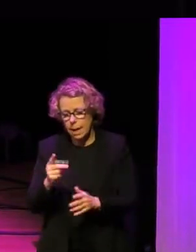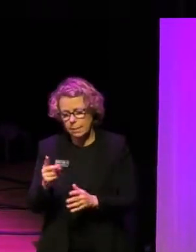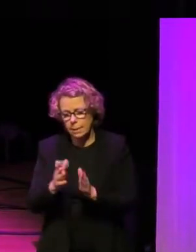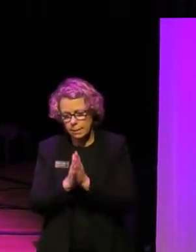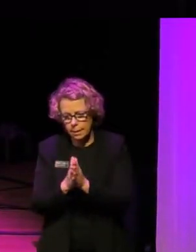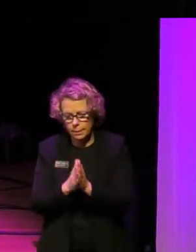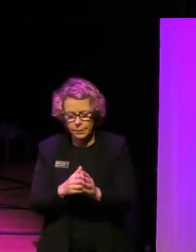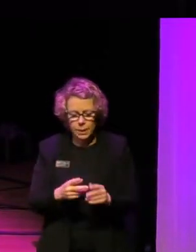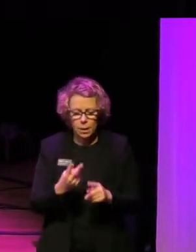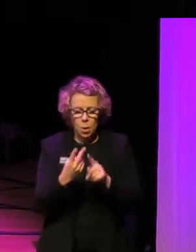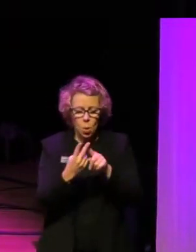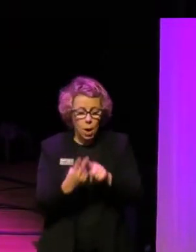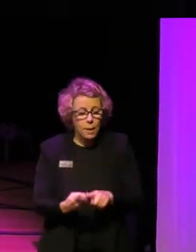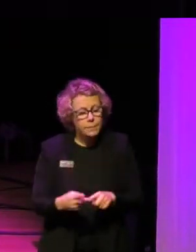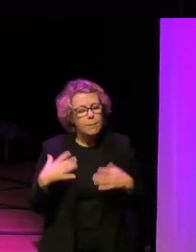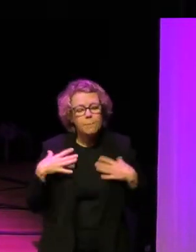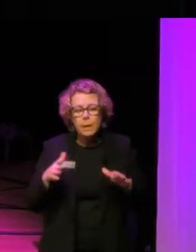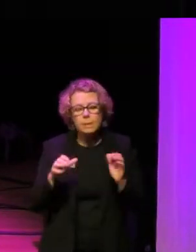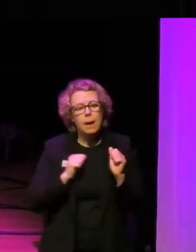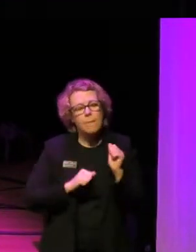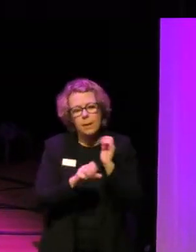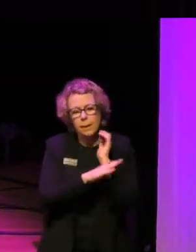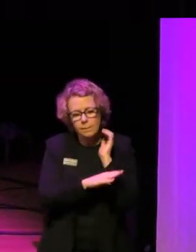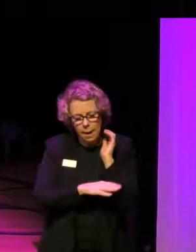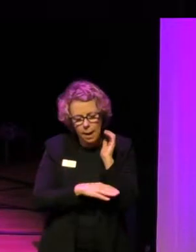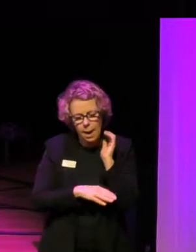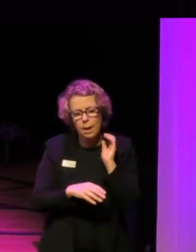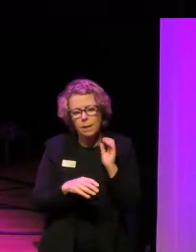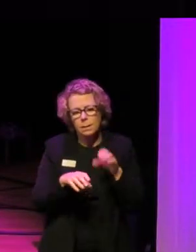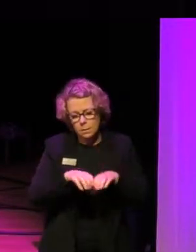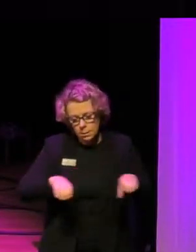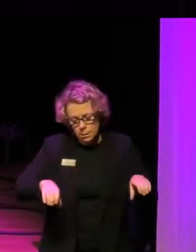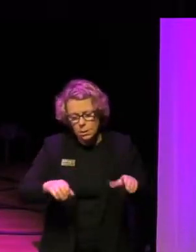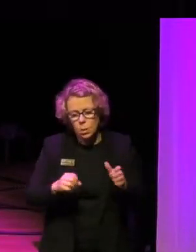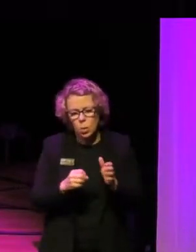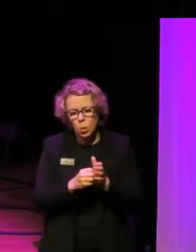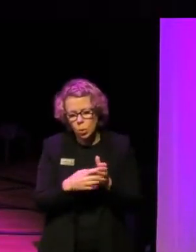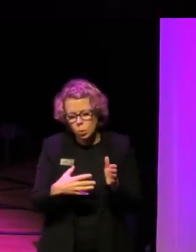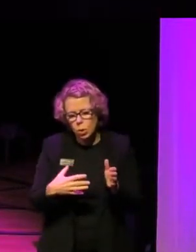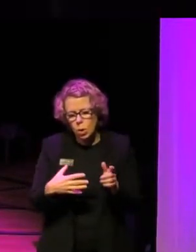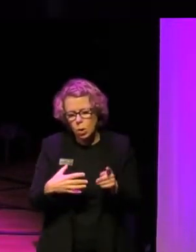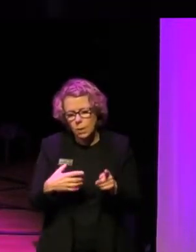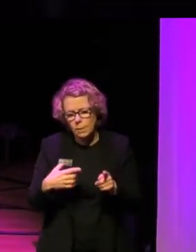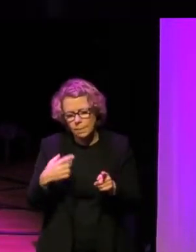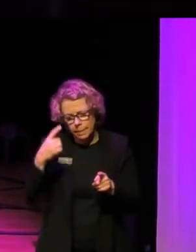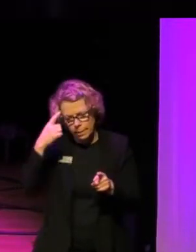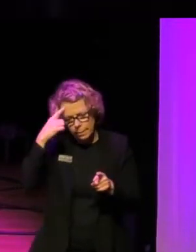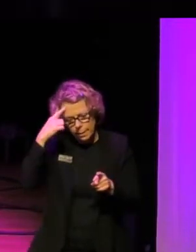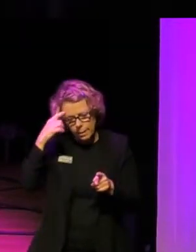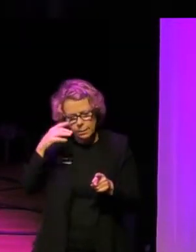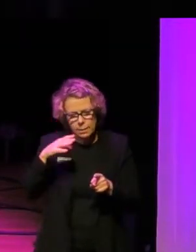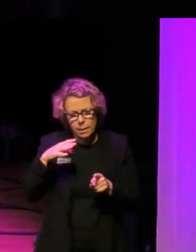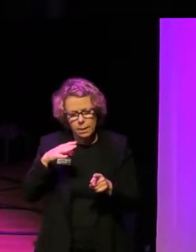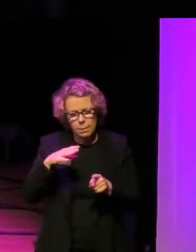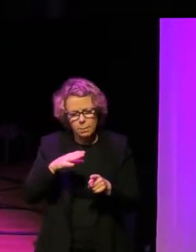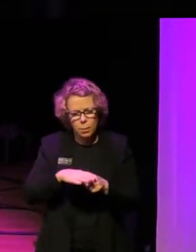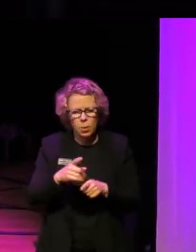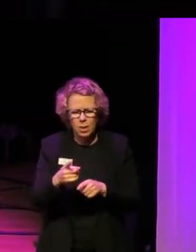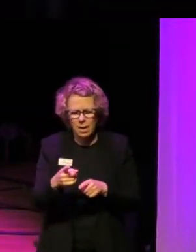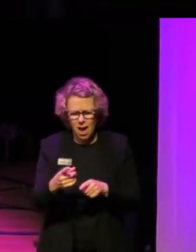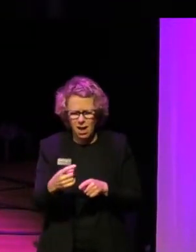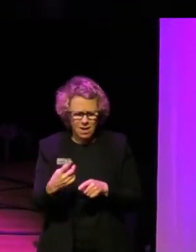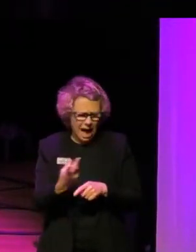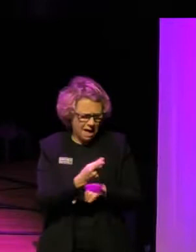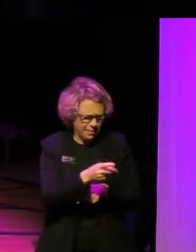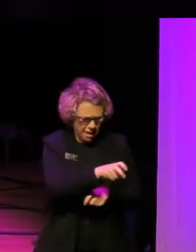second person stopped using their log because they saw a person from a different